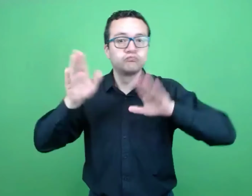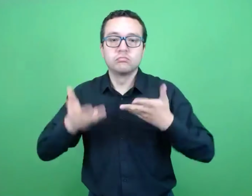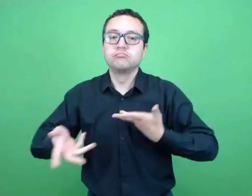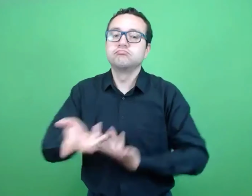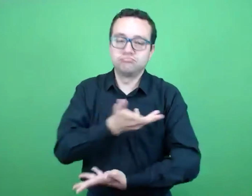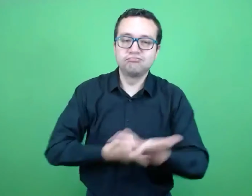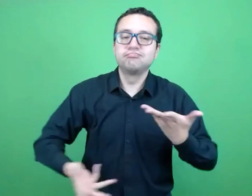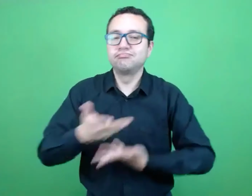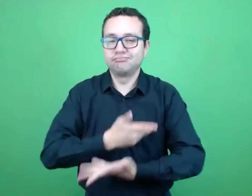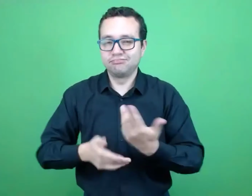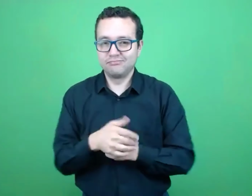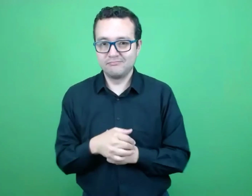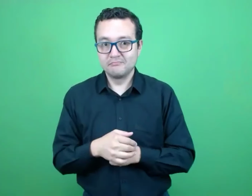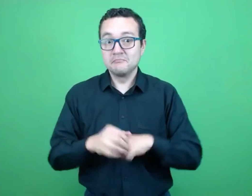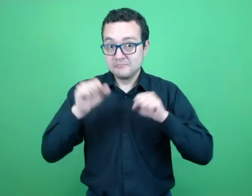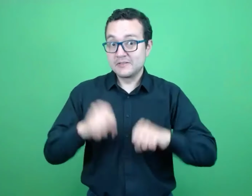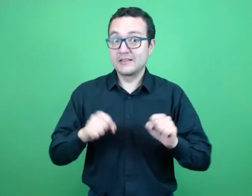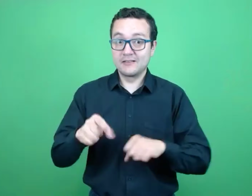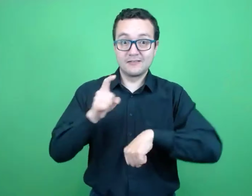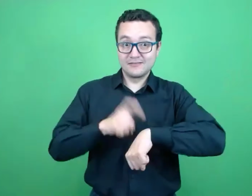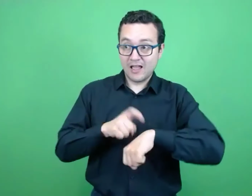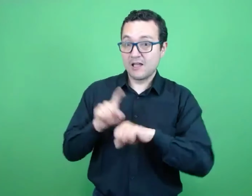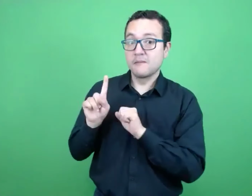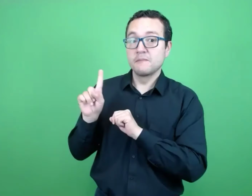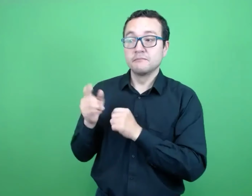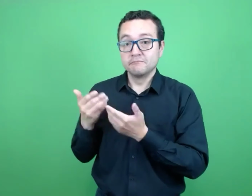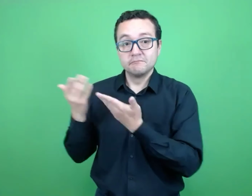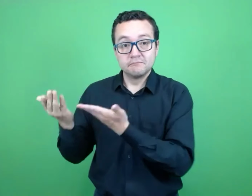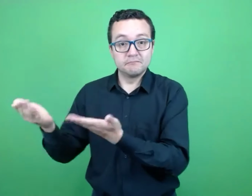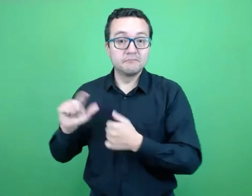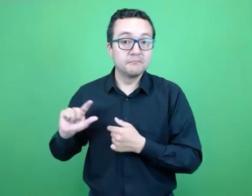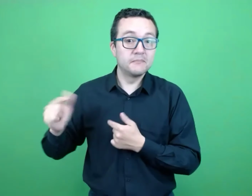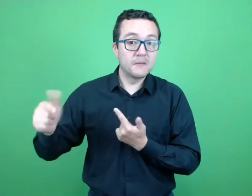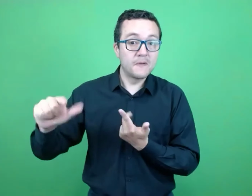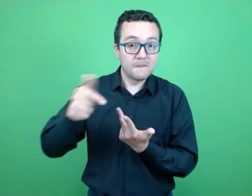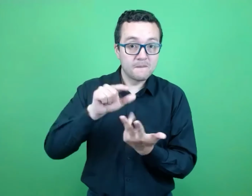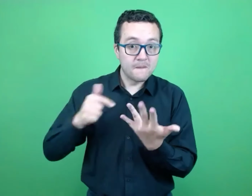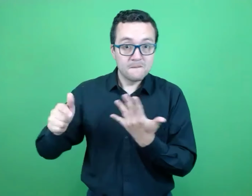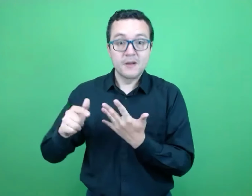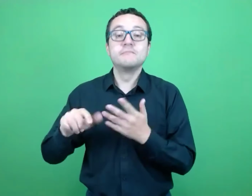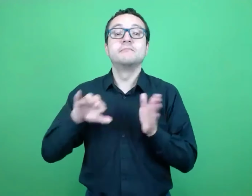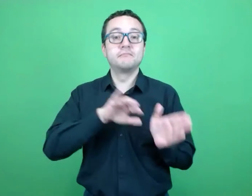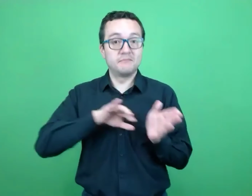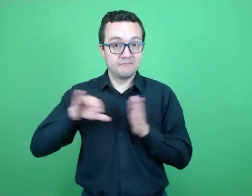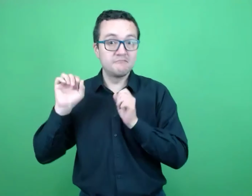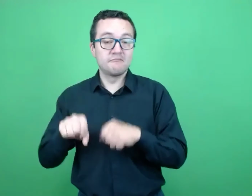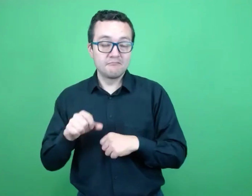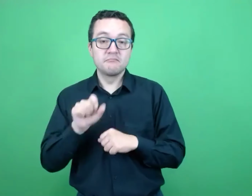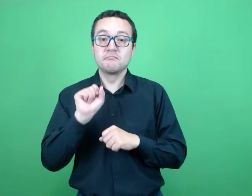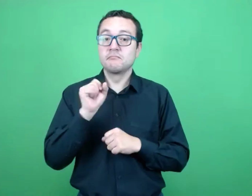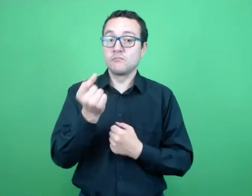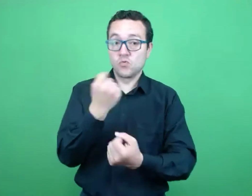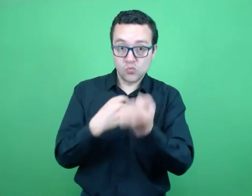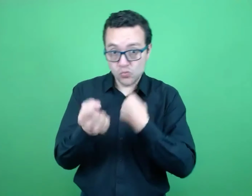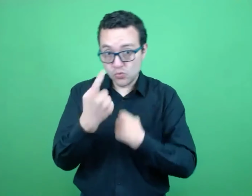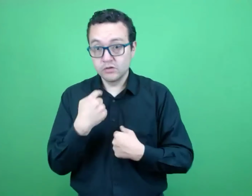answers. And we really encourage folks to use the Q&A box that's available here in the Zoom platform, and we will be sure